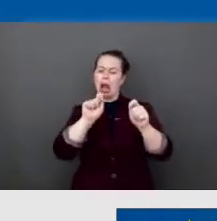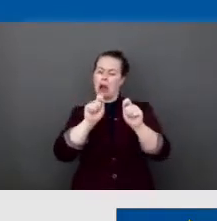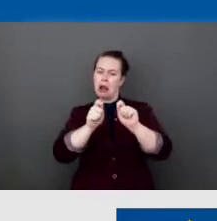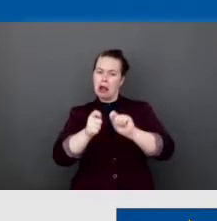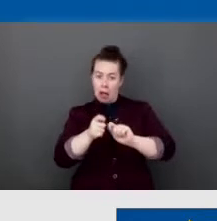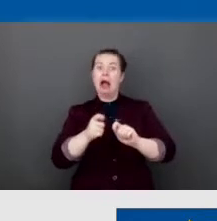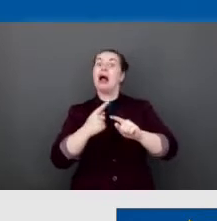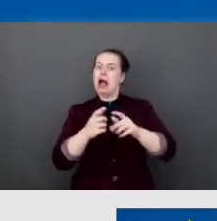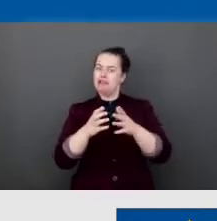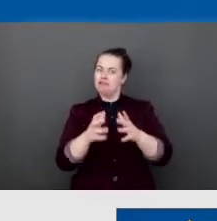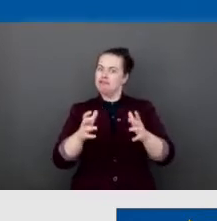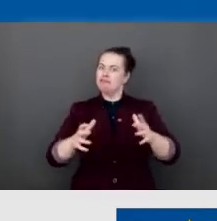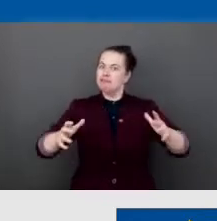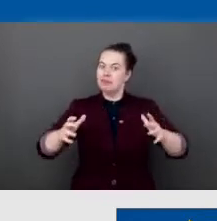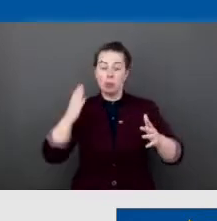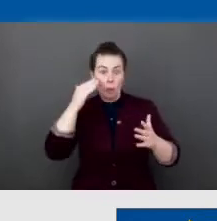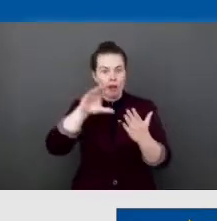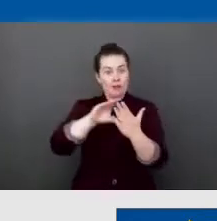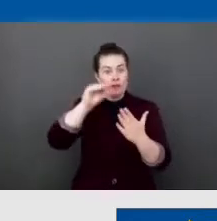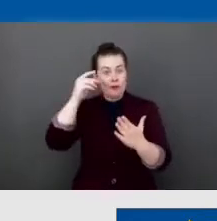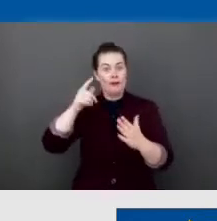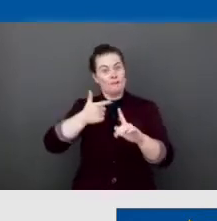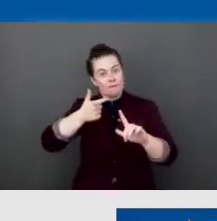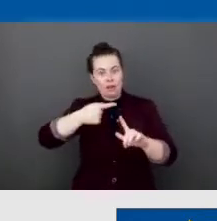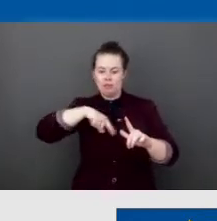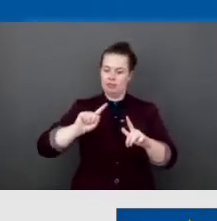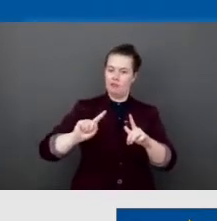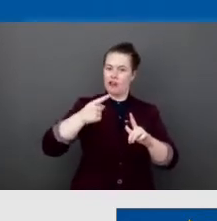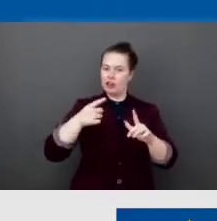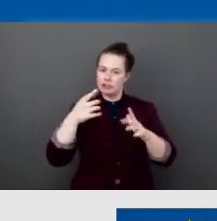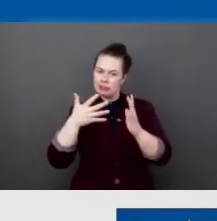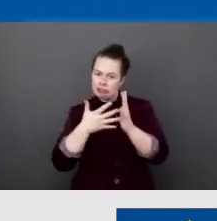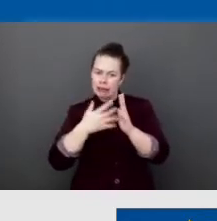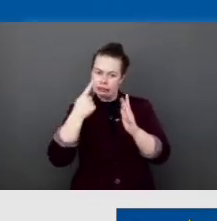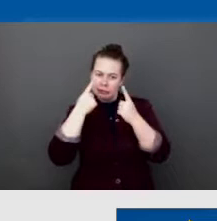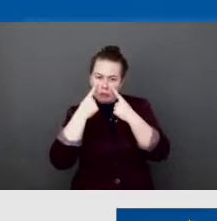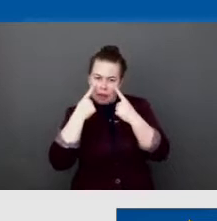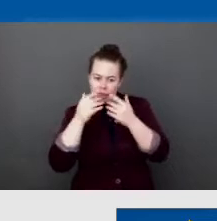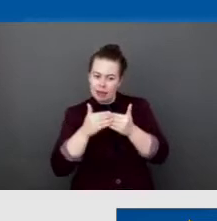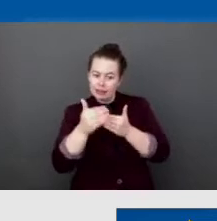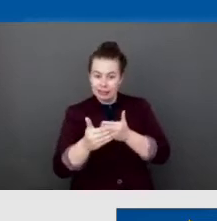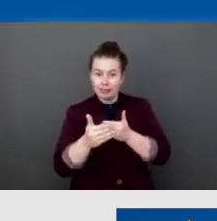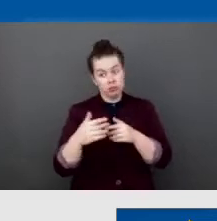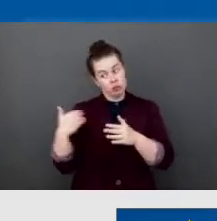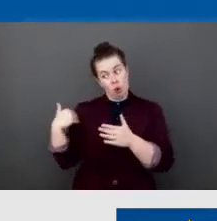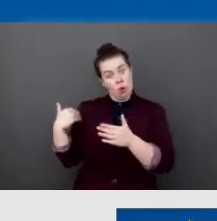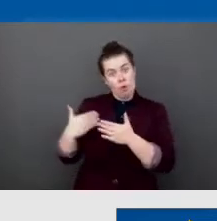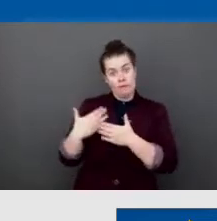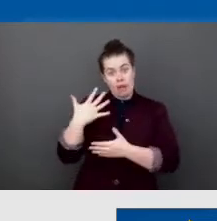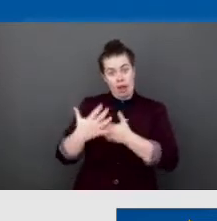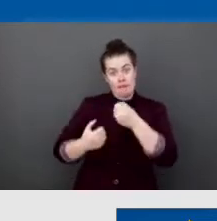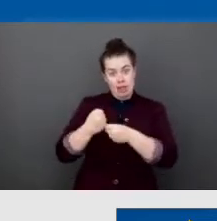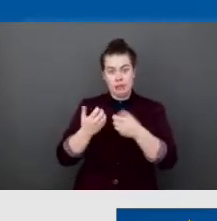spread further based on the learning from the pilot. This has been successful as originally carried out